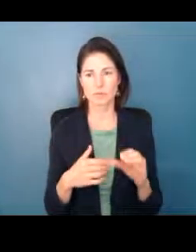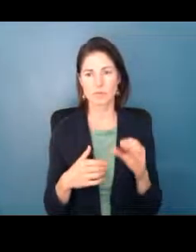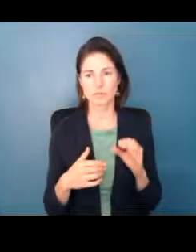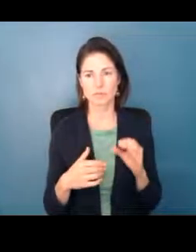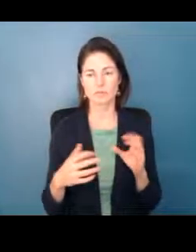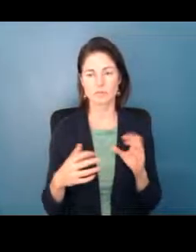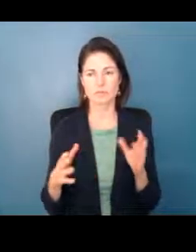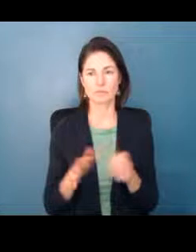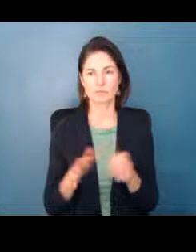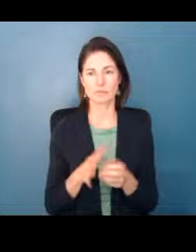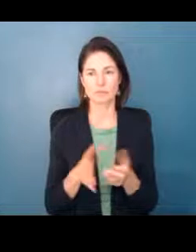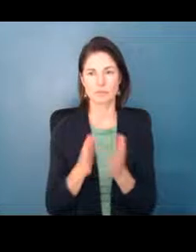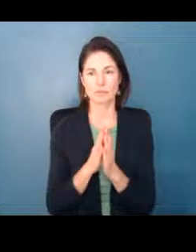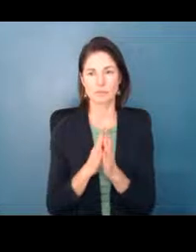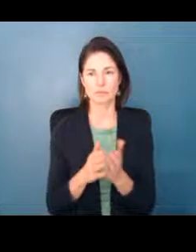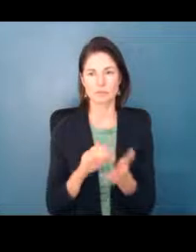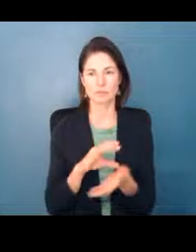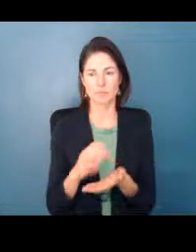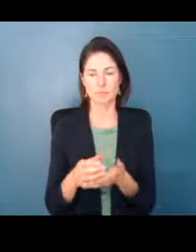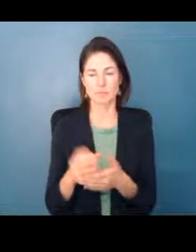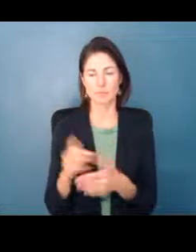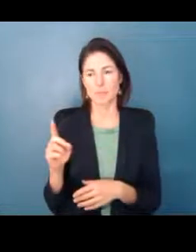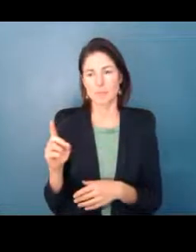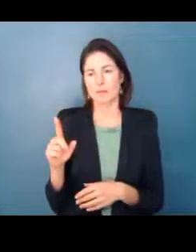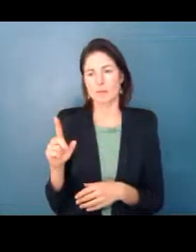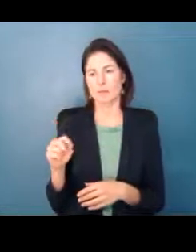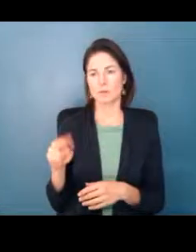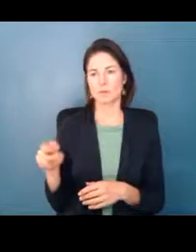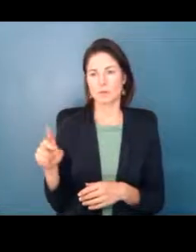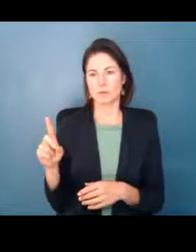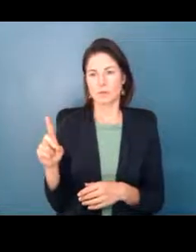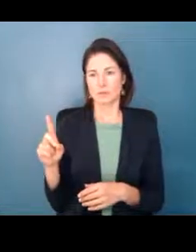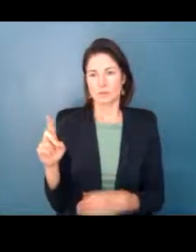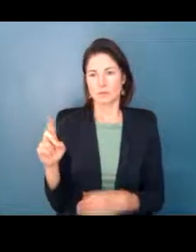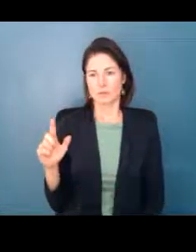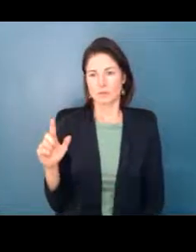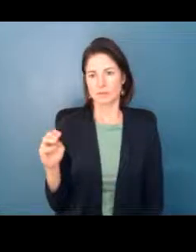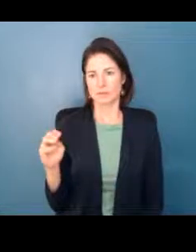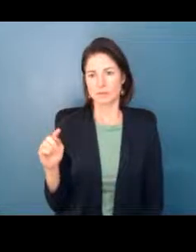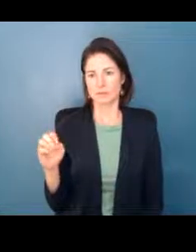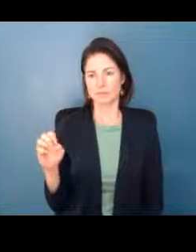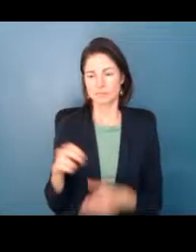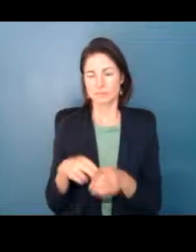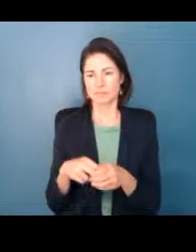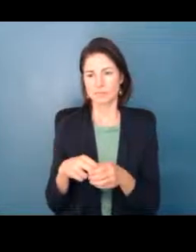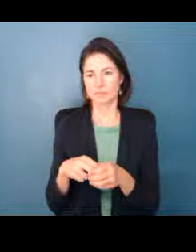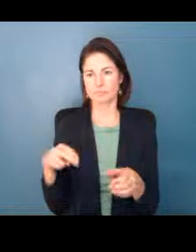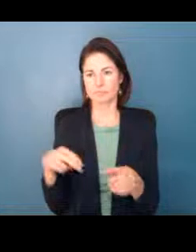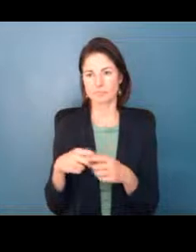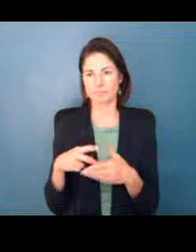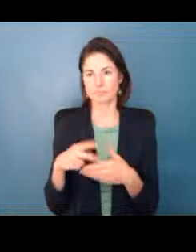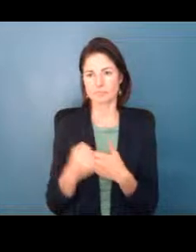June 2022, the City of El Monte decided to withdraw this project from the program so the city could